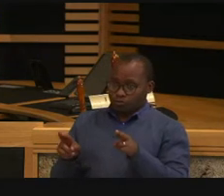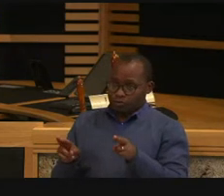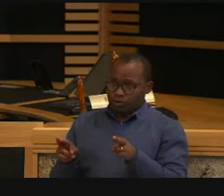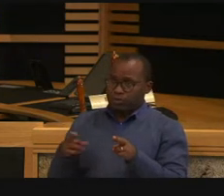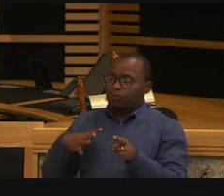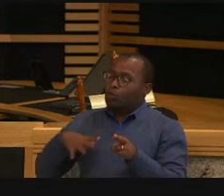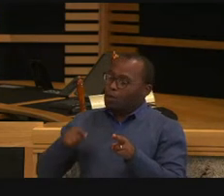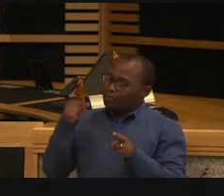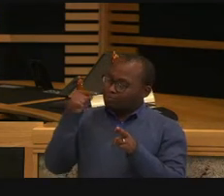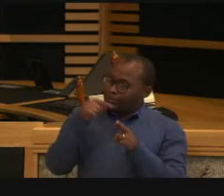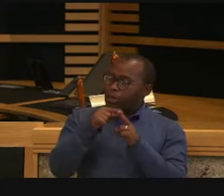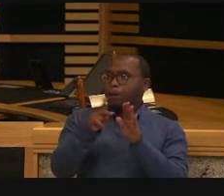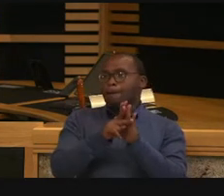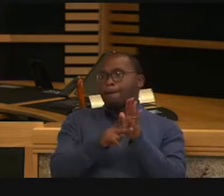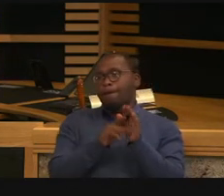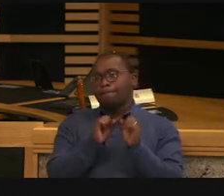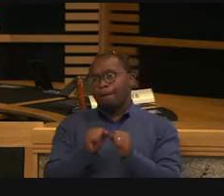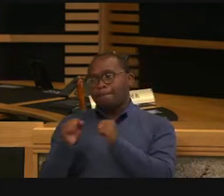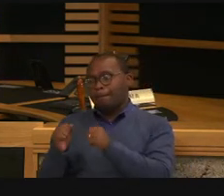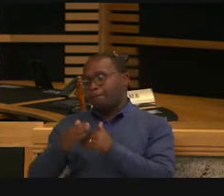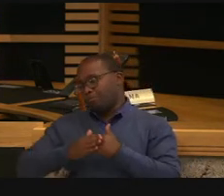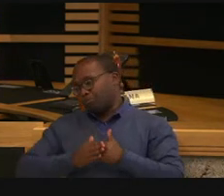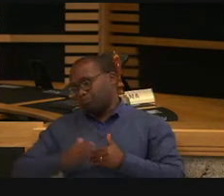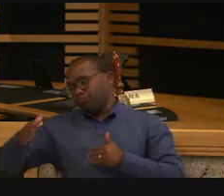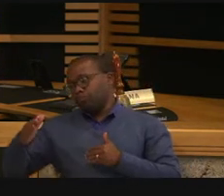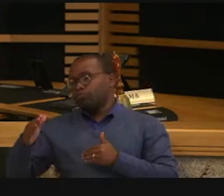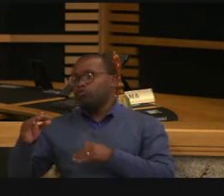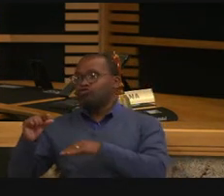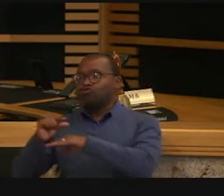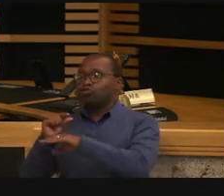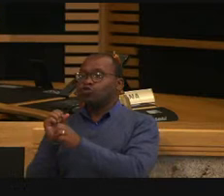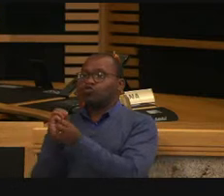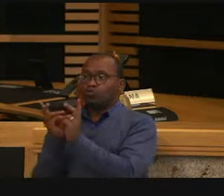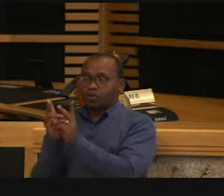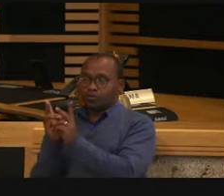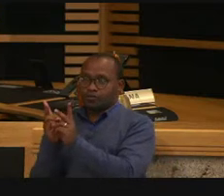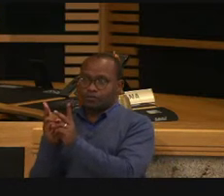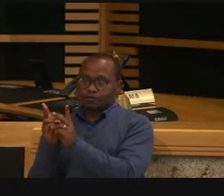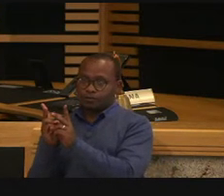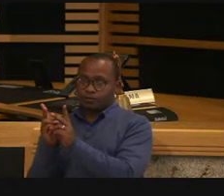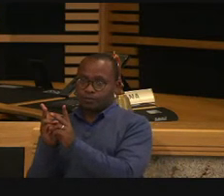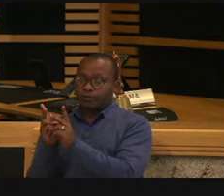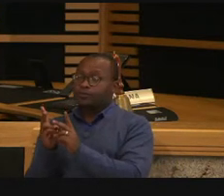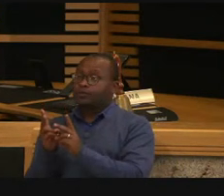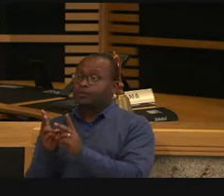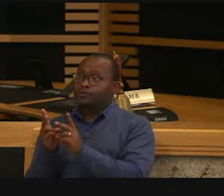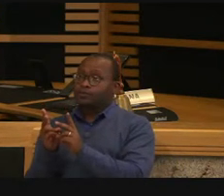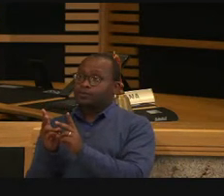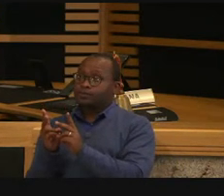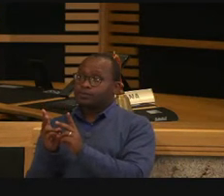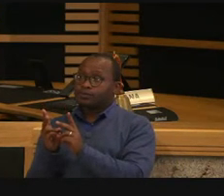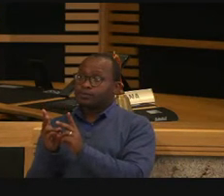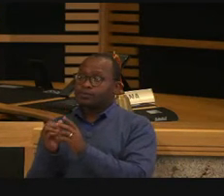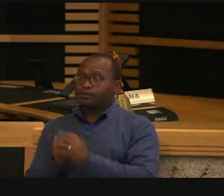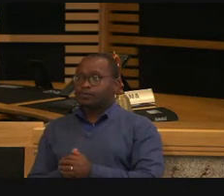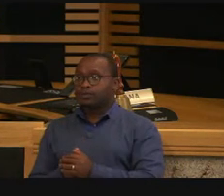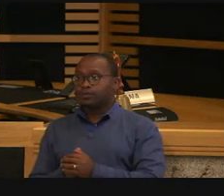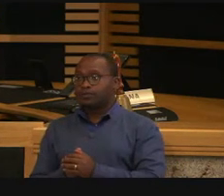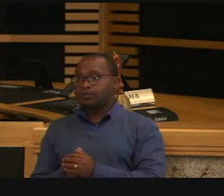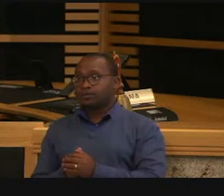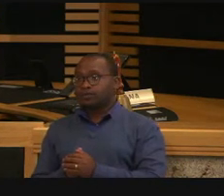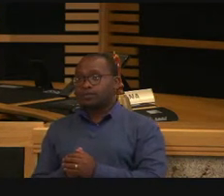progress within the system till grade 12. The trends do show that when schools are